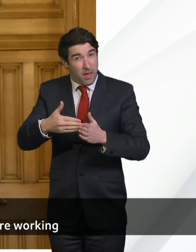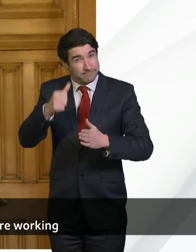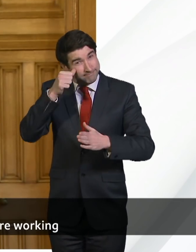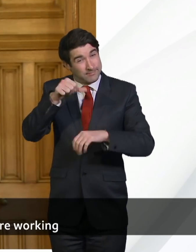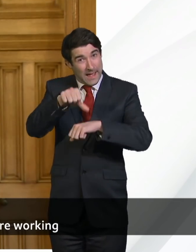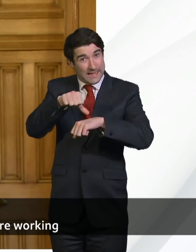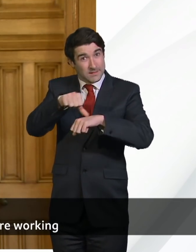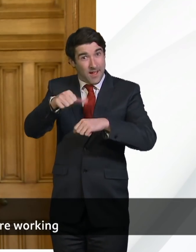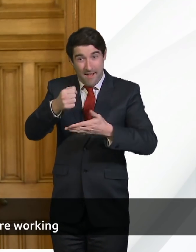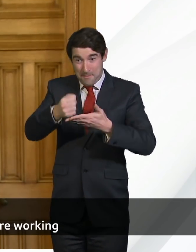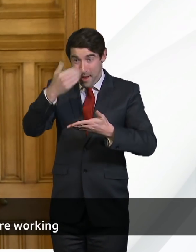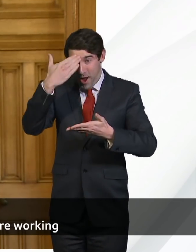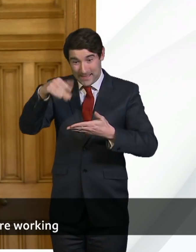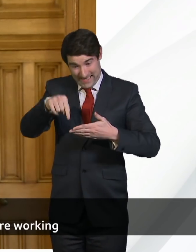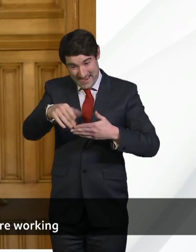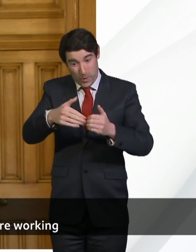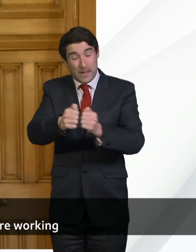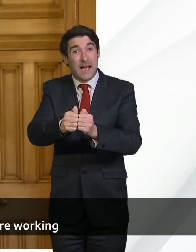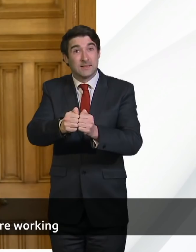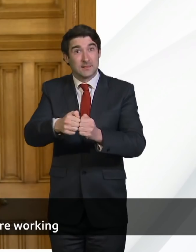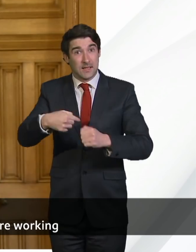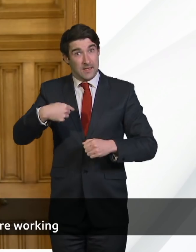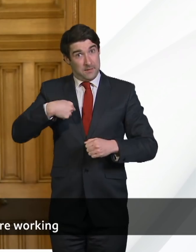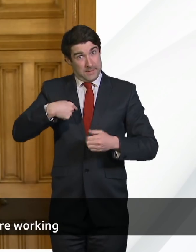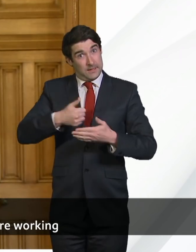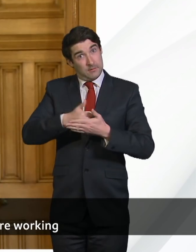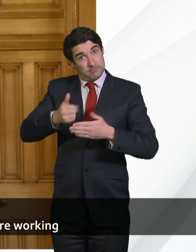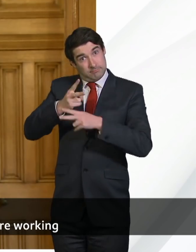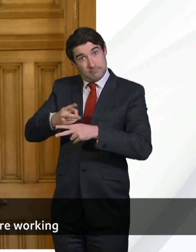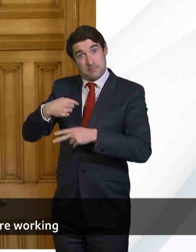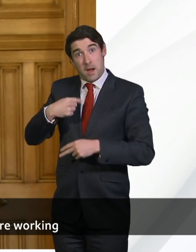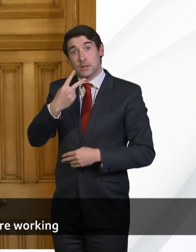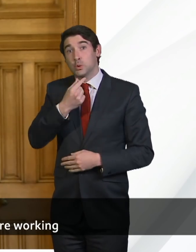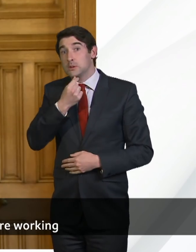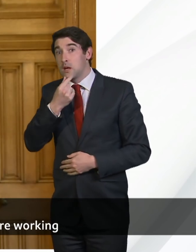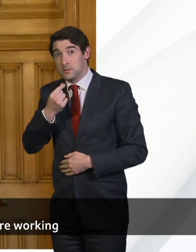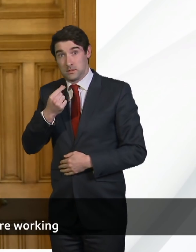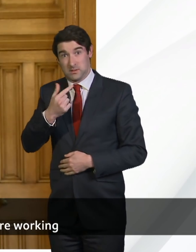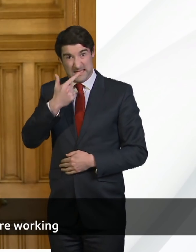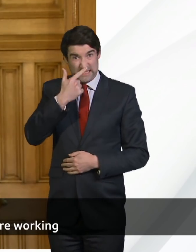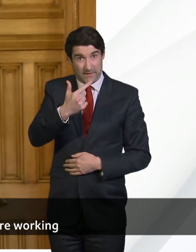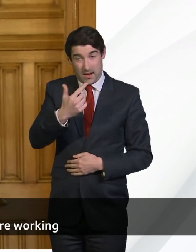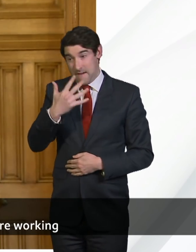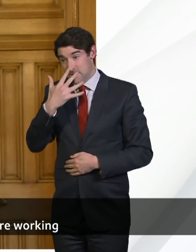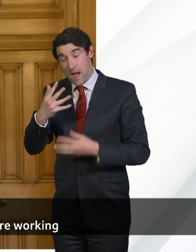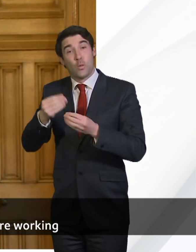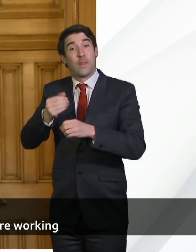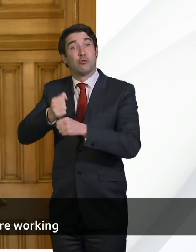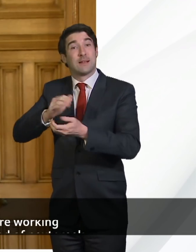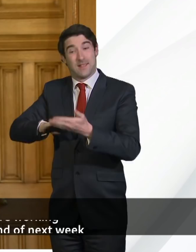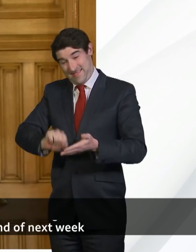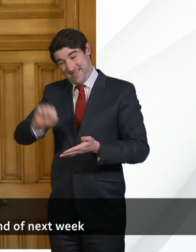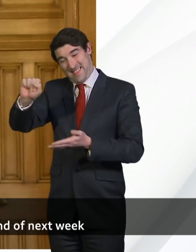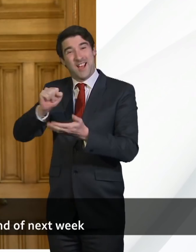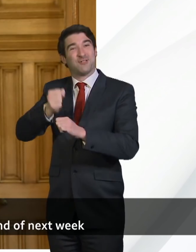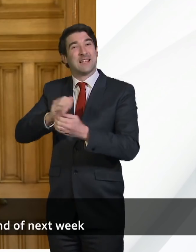holiday coming up, I'd normally spend it with my two boys, 7 and 5 years old, with their grandparents doing an Easter egg hunt. And I know there's